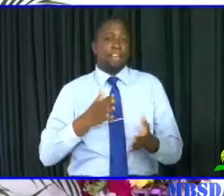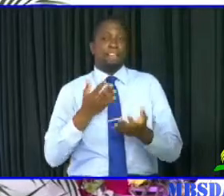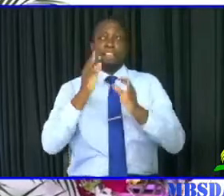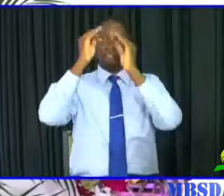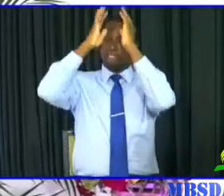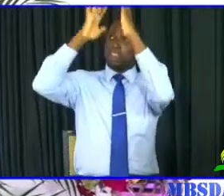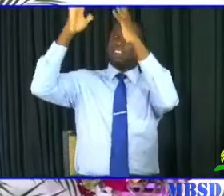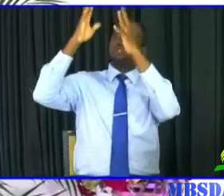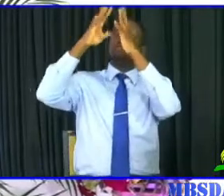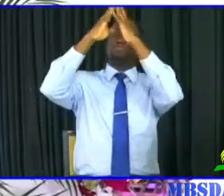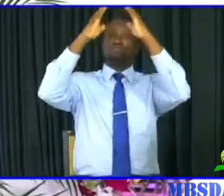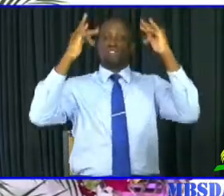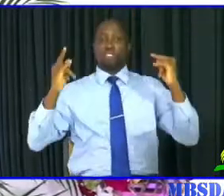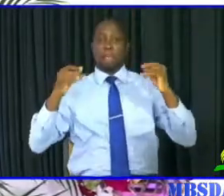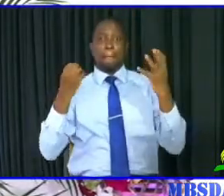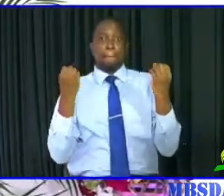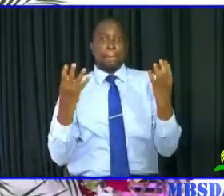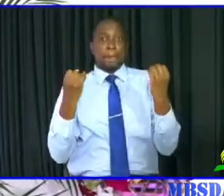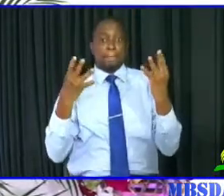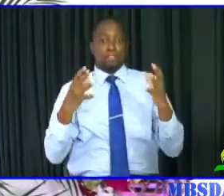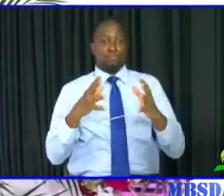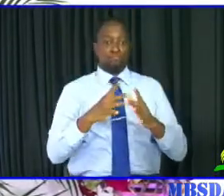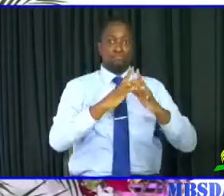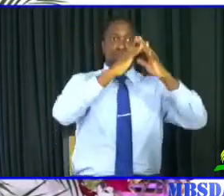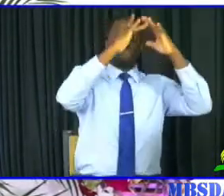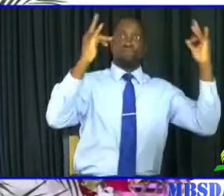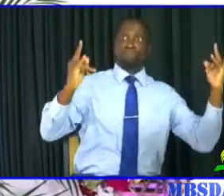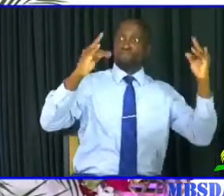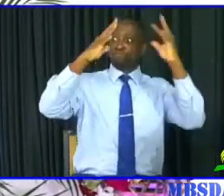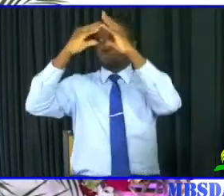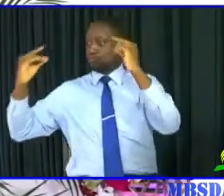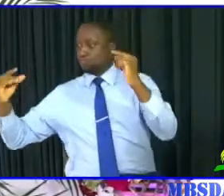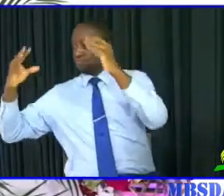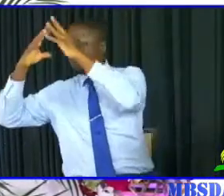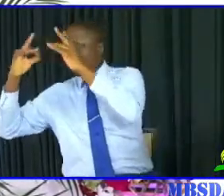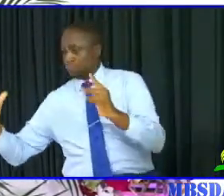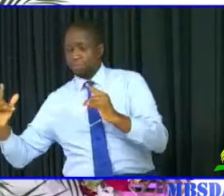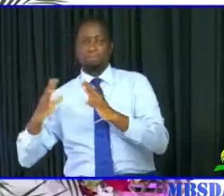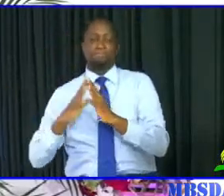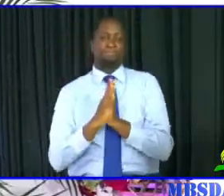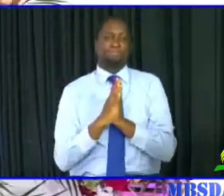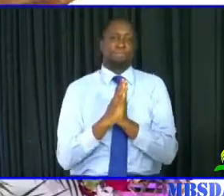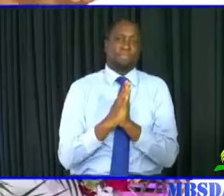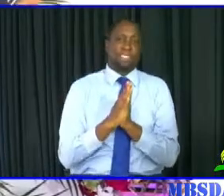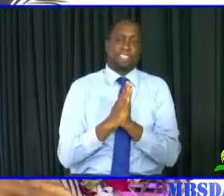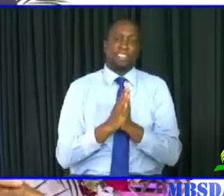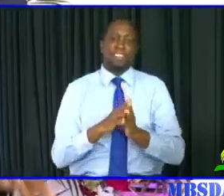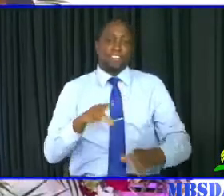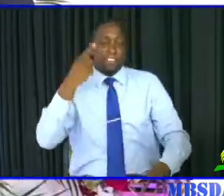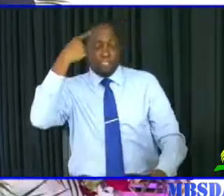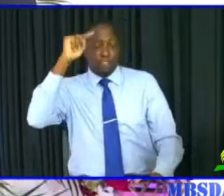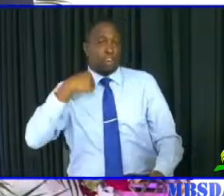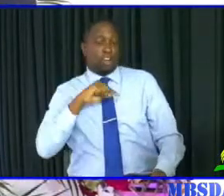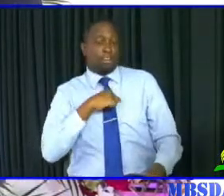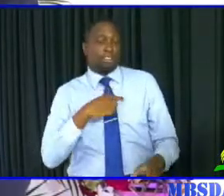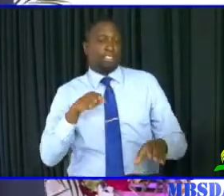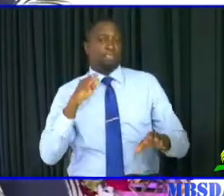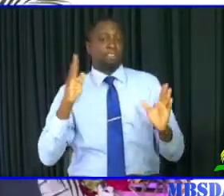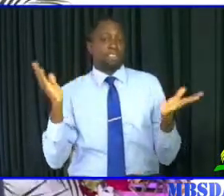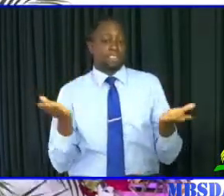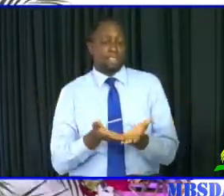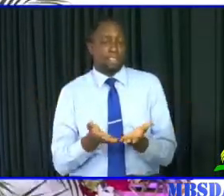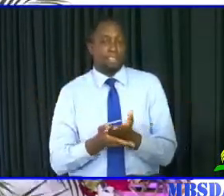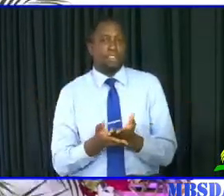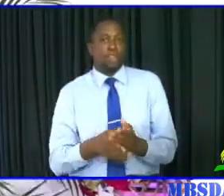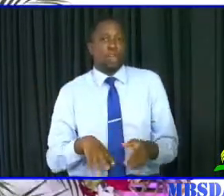are many mansions. Look at the experience. You understand that for us in this life, when we speak